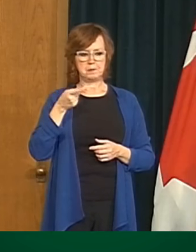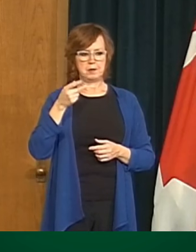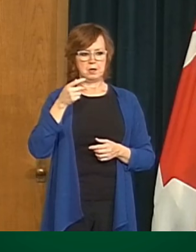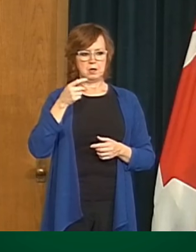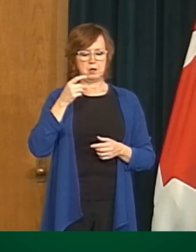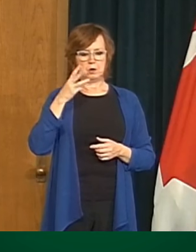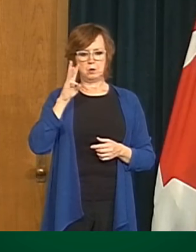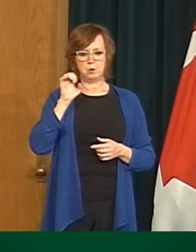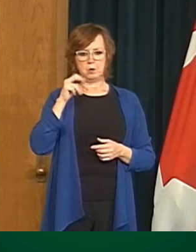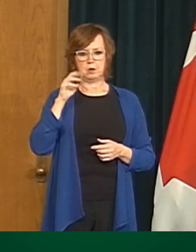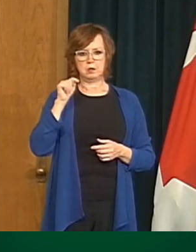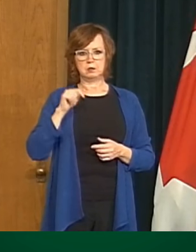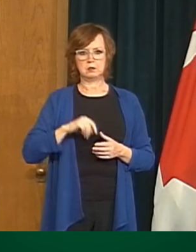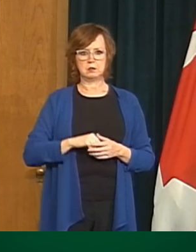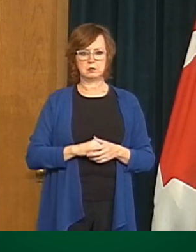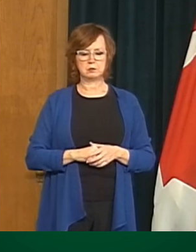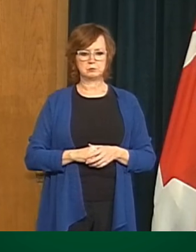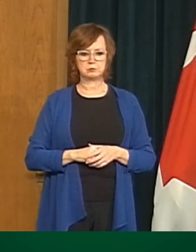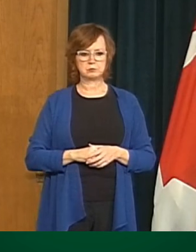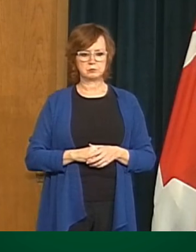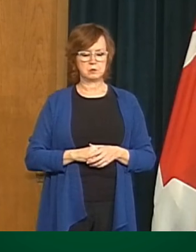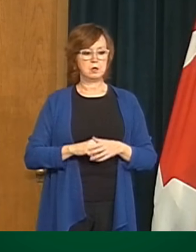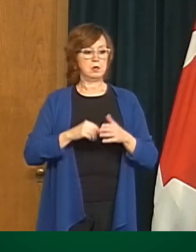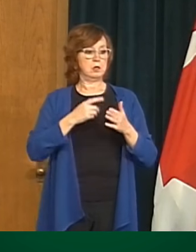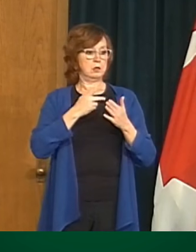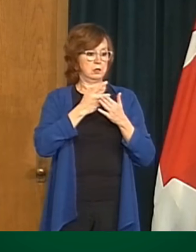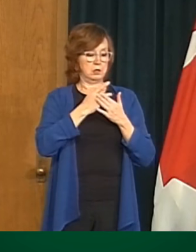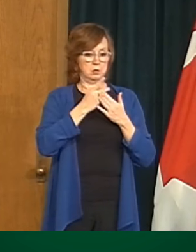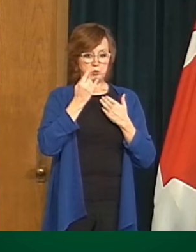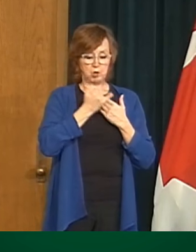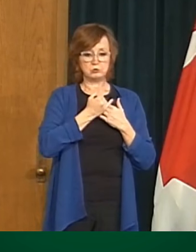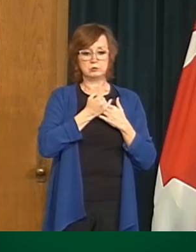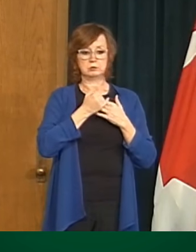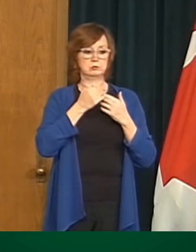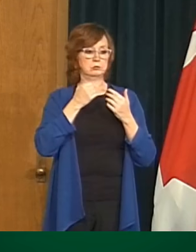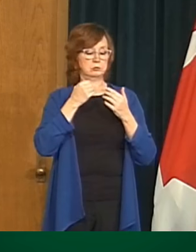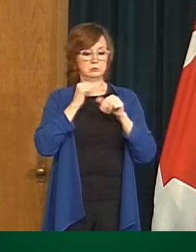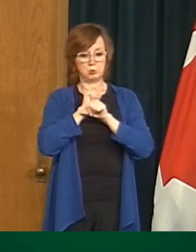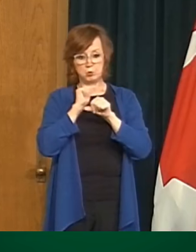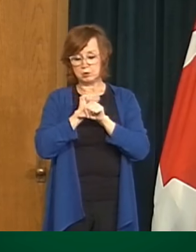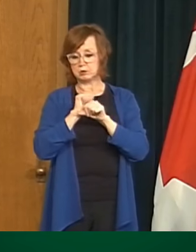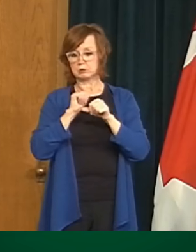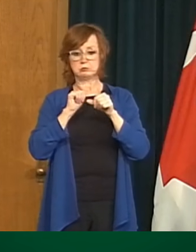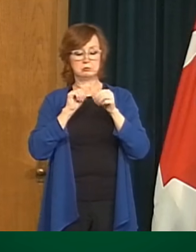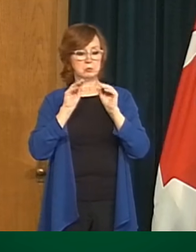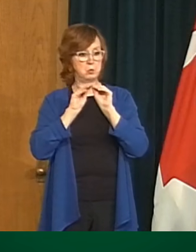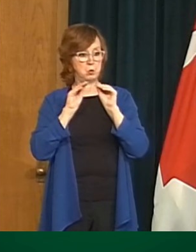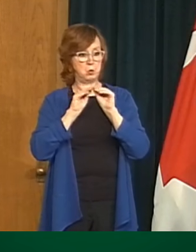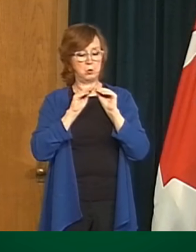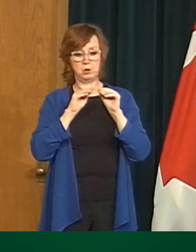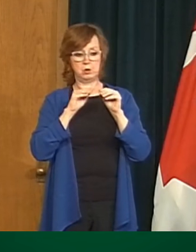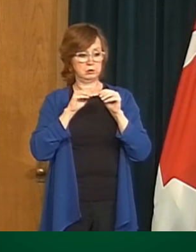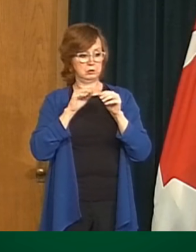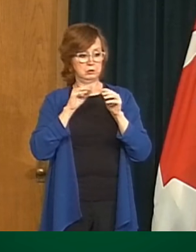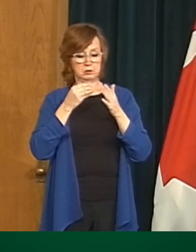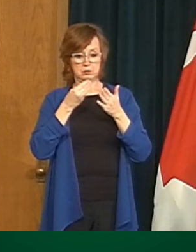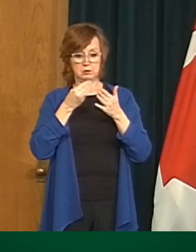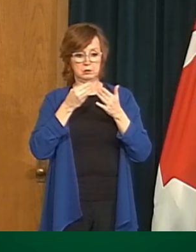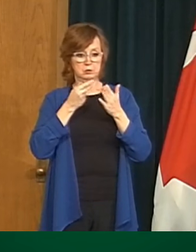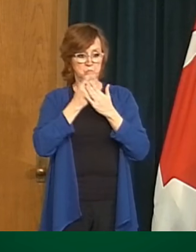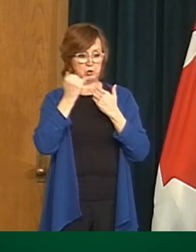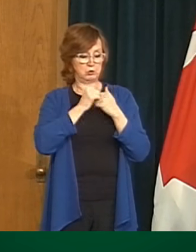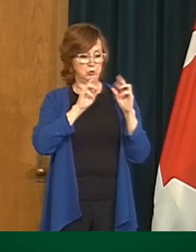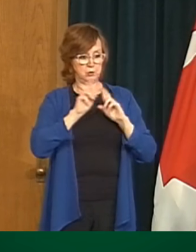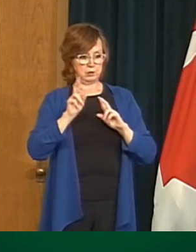capital projects to Saskatchewan companies and workers. I'm just wondering if there are any steps in place to ensure that Saskatchewan workers are